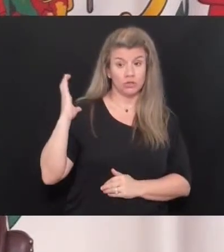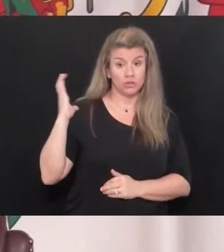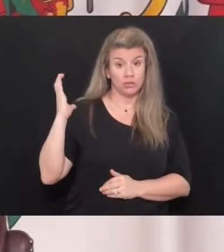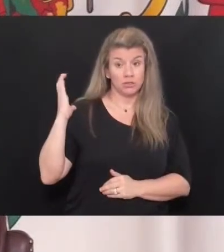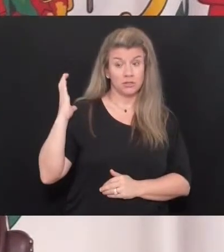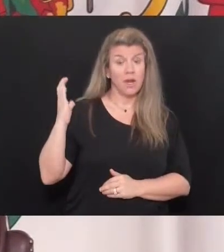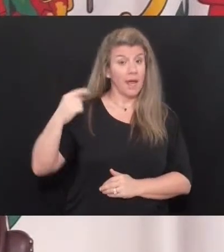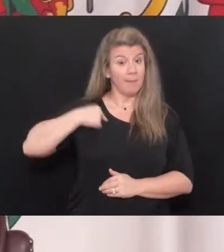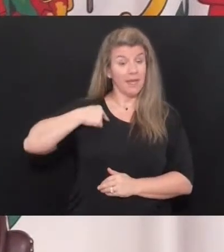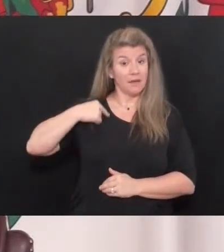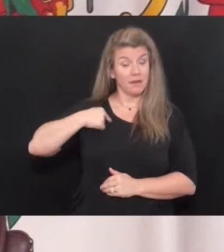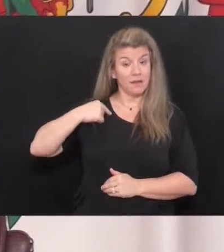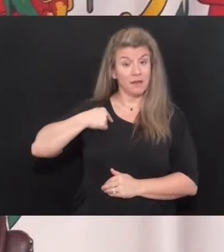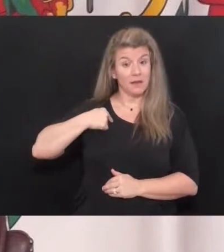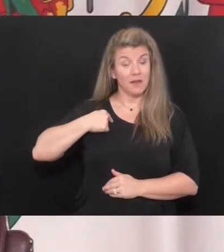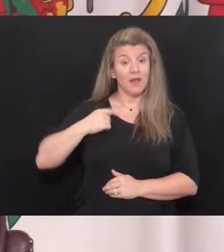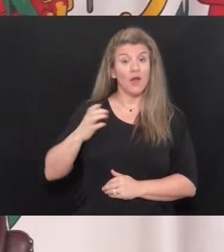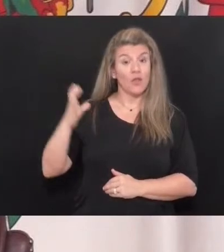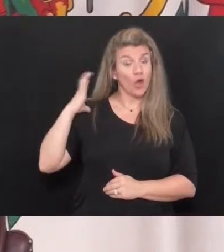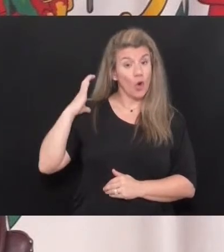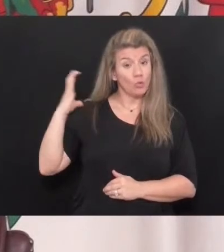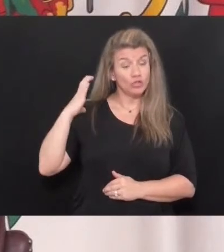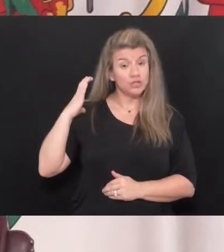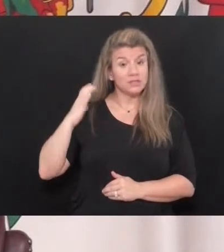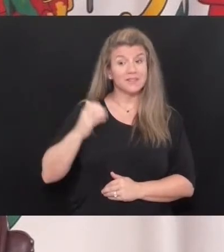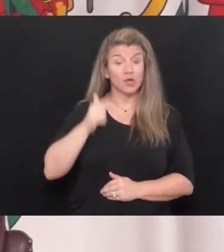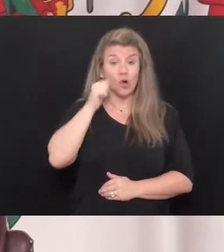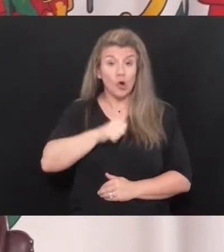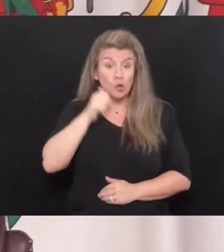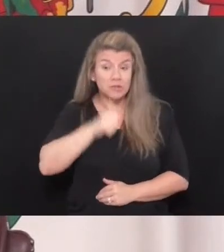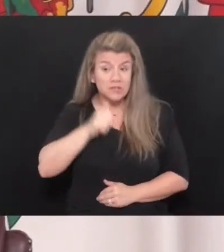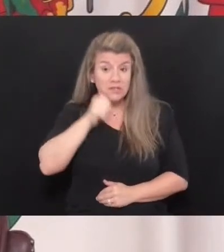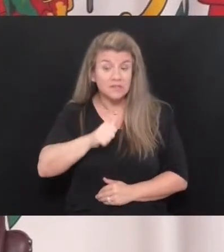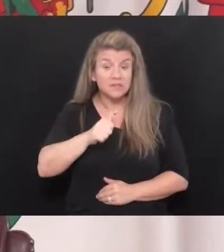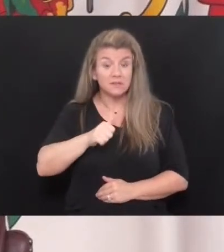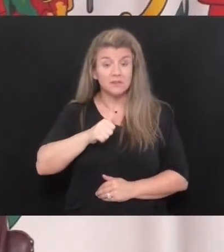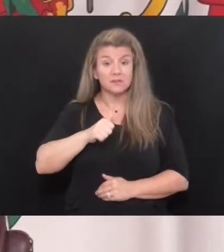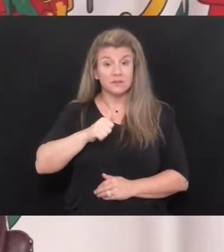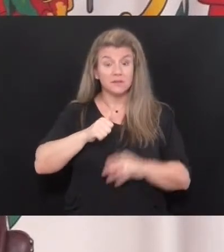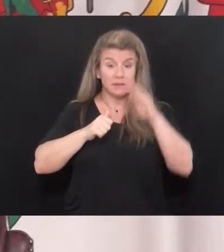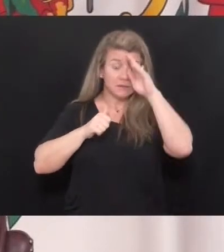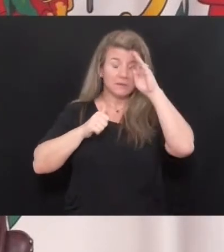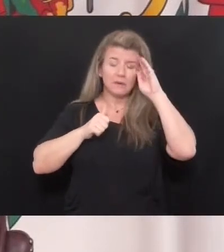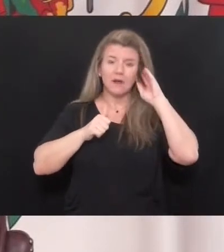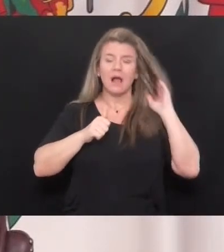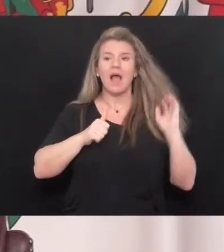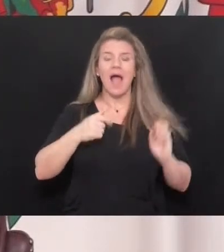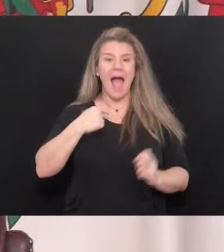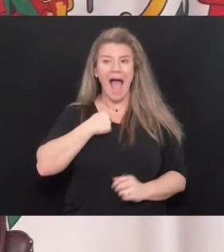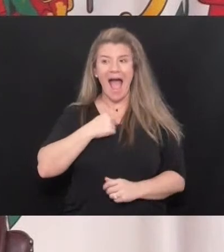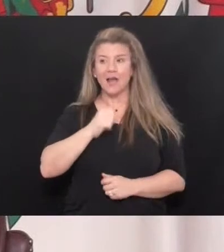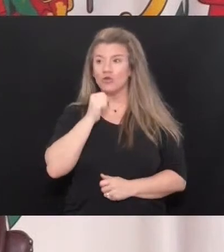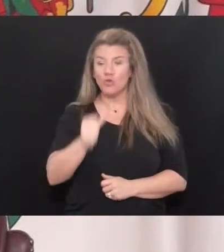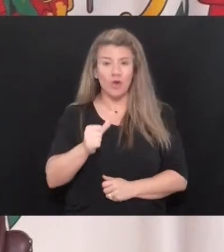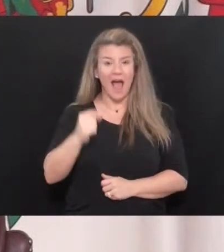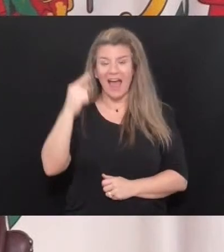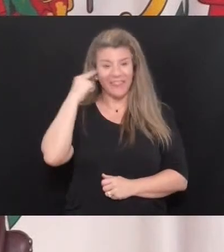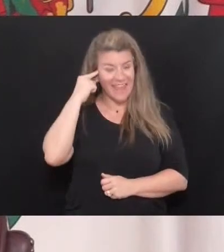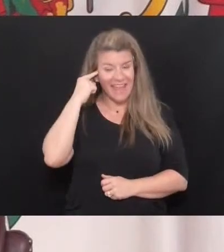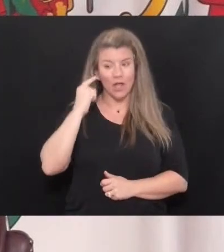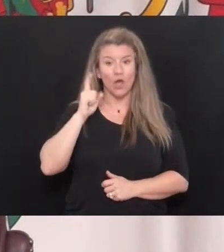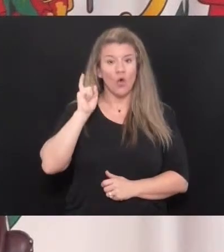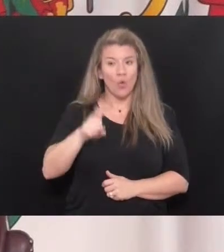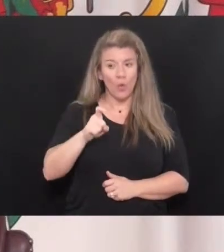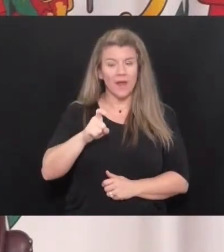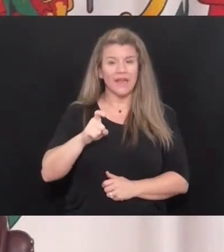and me that coaches girls, and absolutely, I do not think we need,